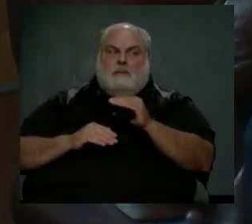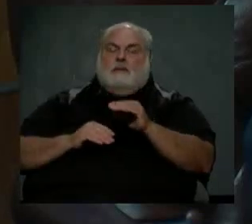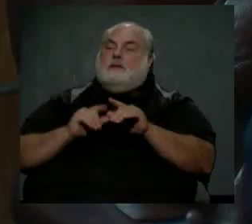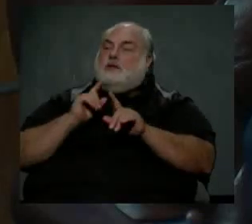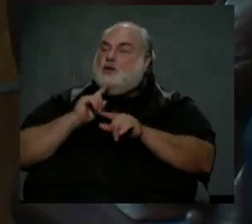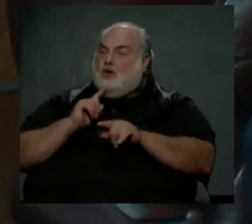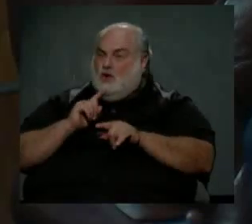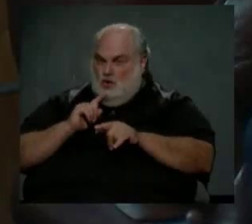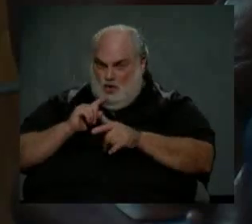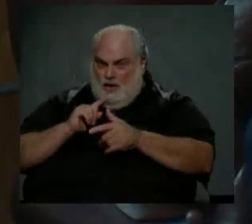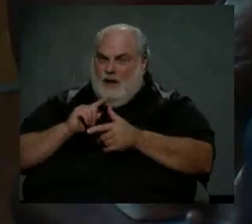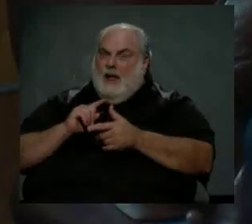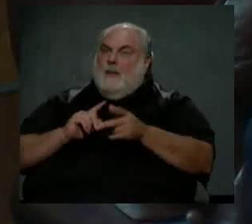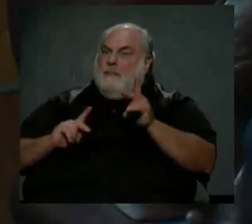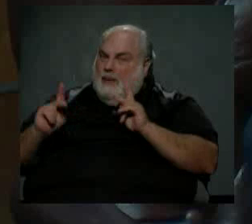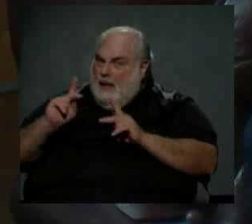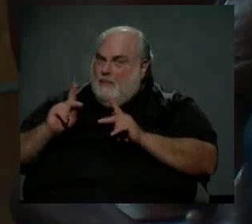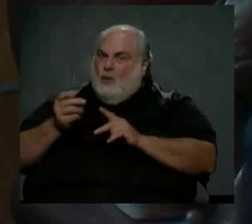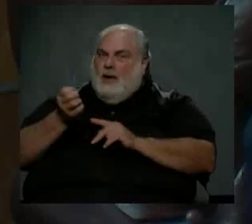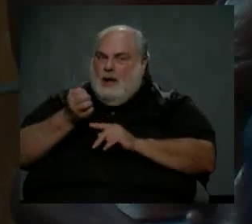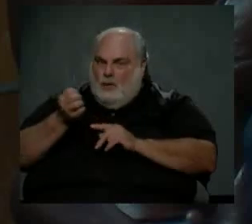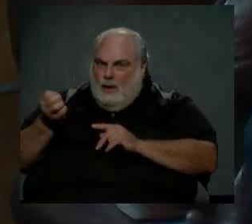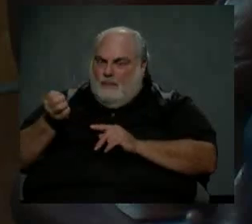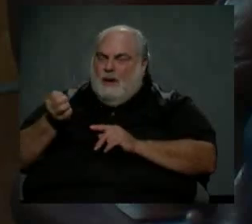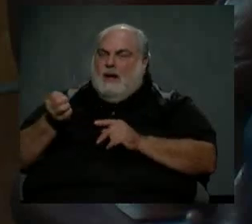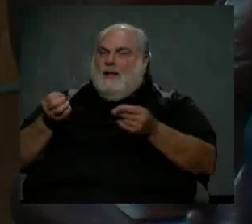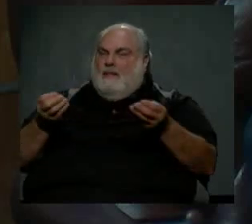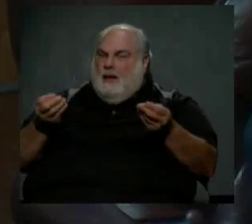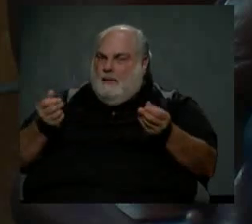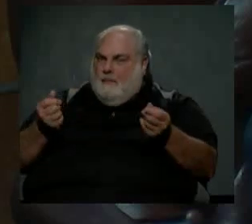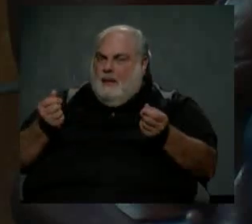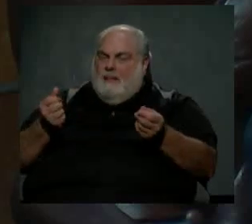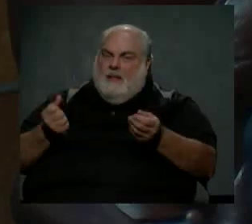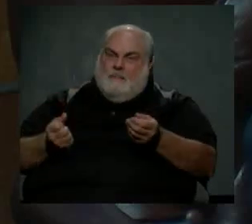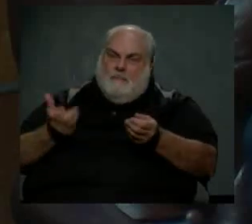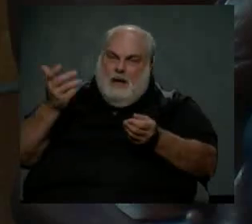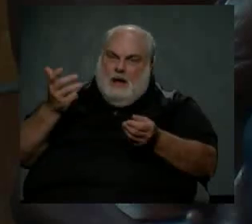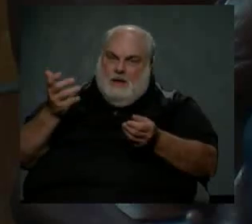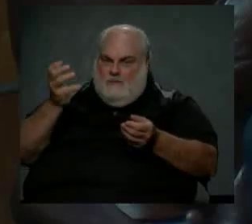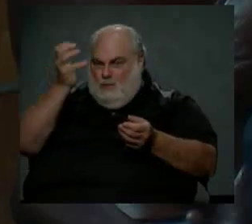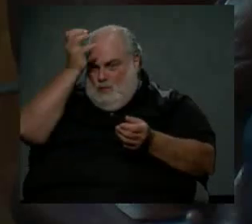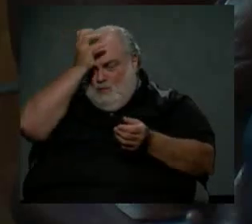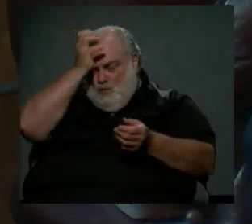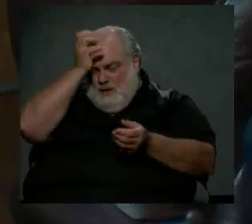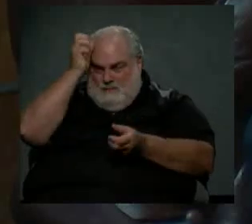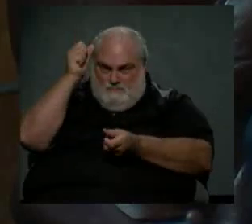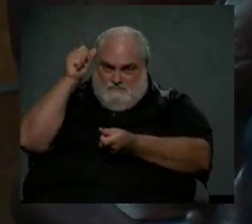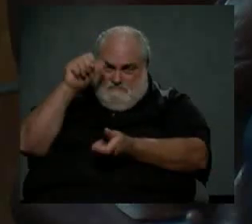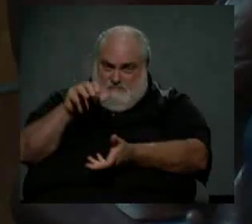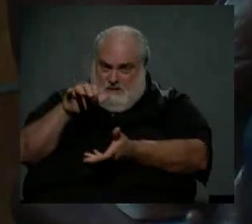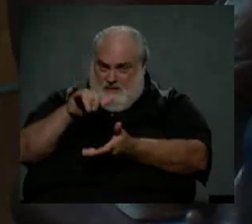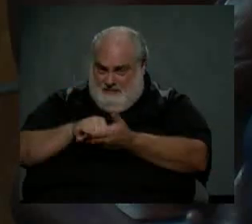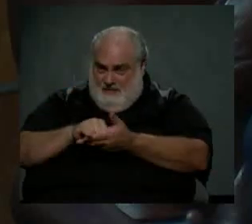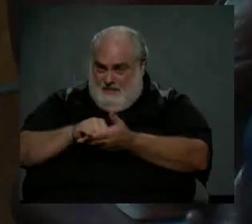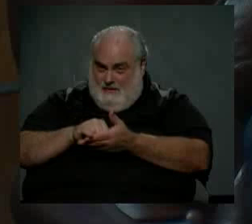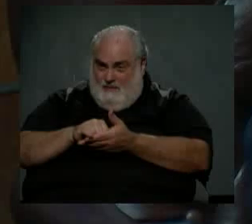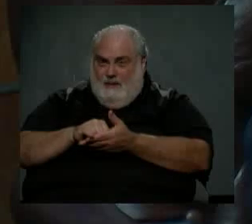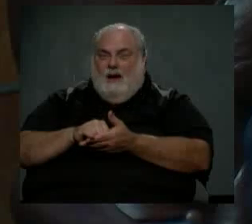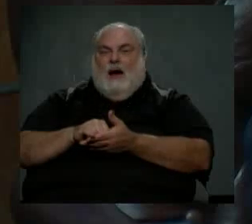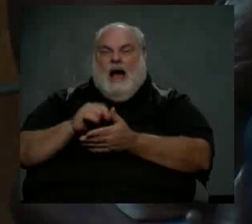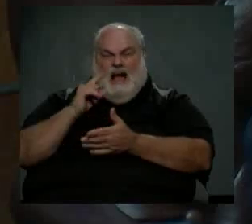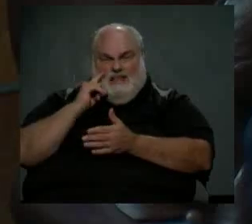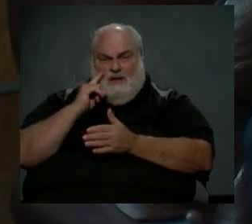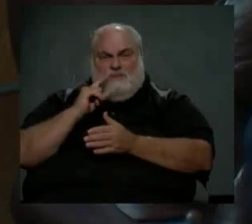at people, you are looking at equipment, you are looking at the amount of waste that we see on the sides of the street. See, I think